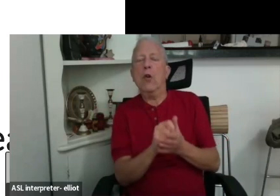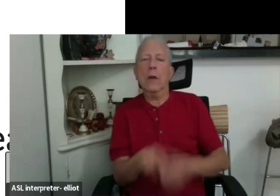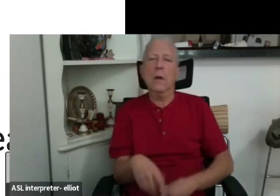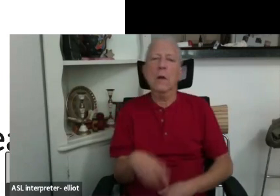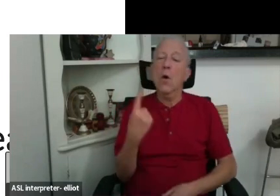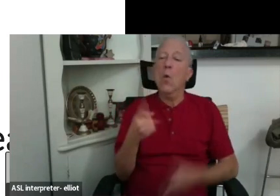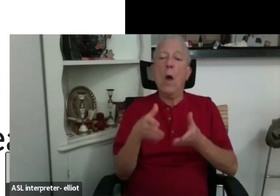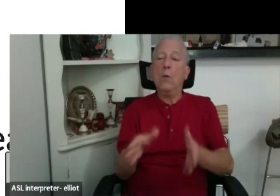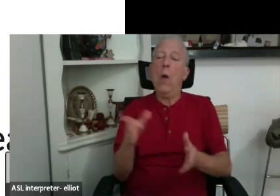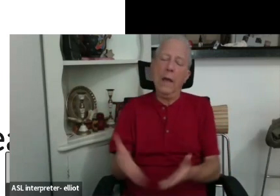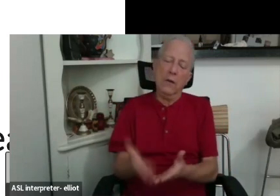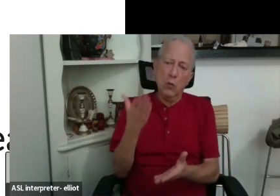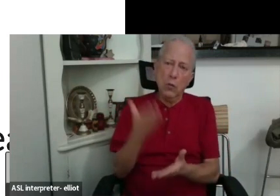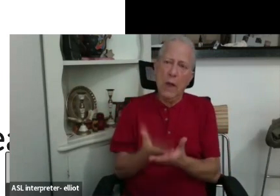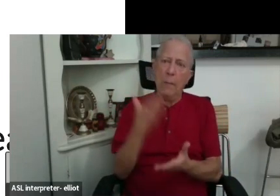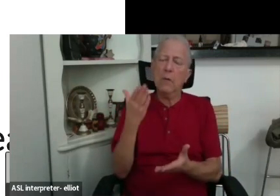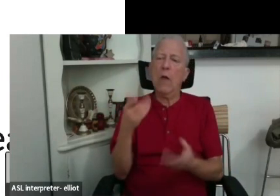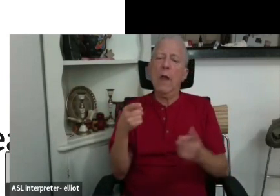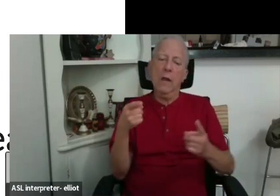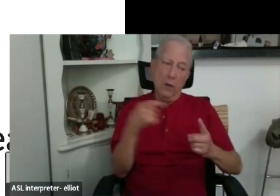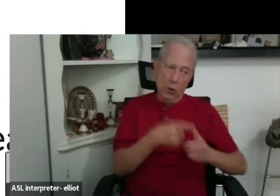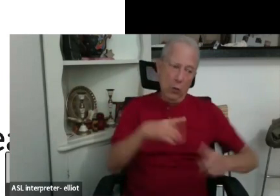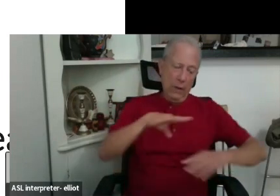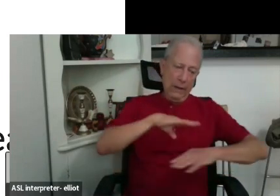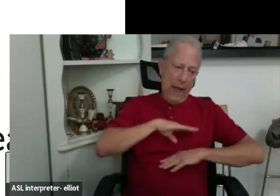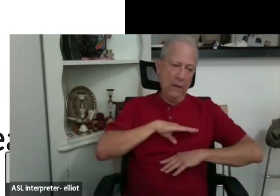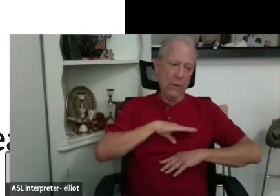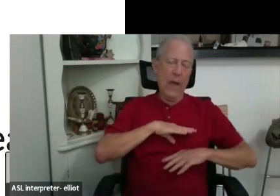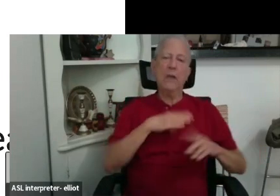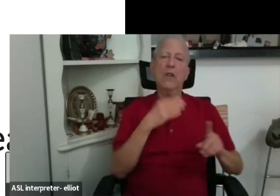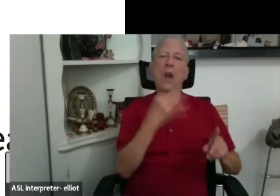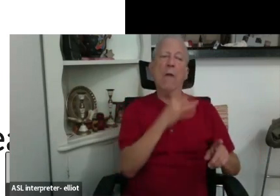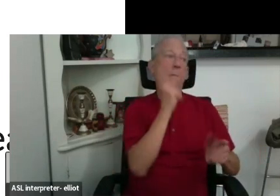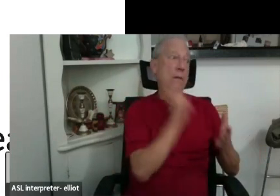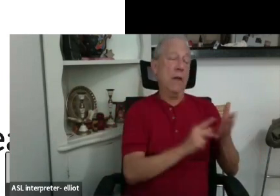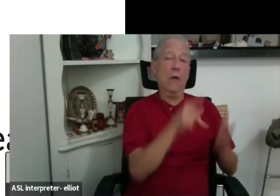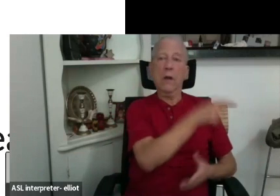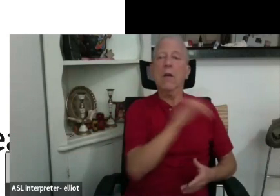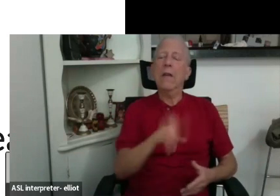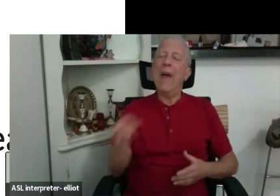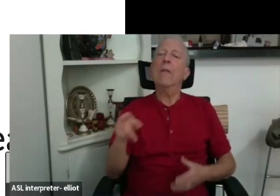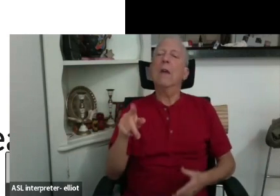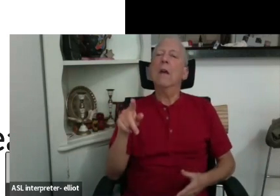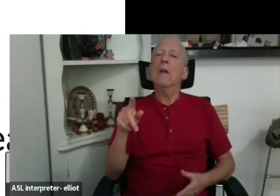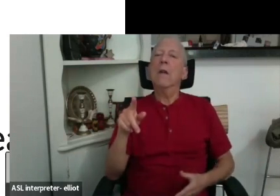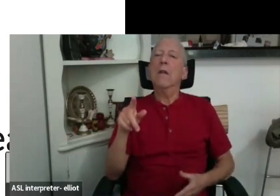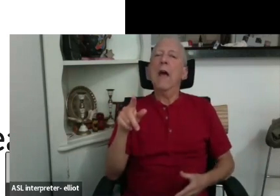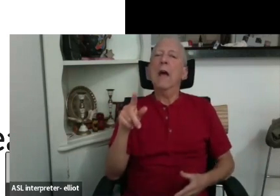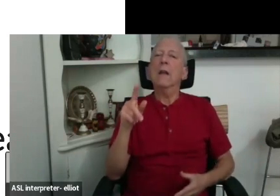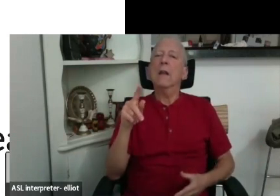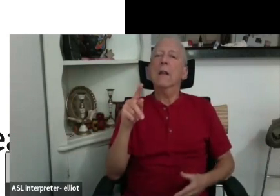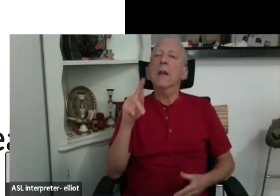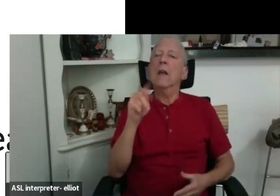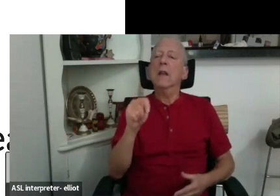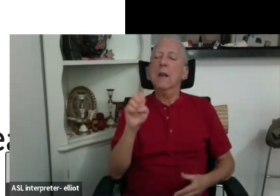to demonstrate to the satisfaction of the secretary that the accused organization did not provide